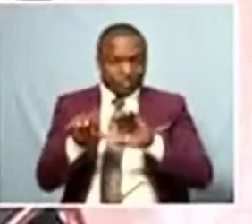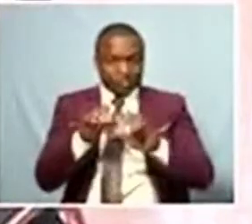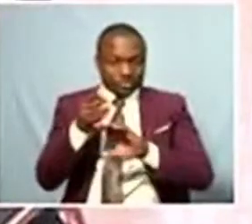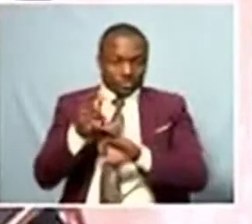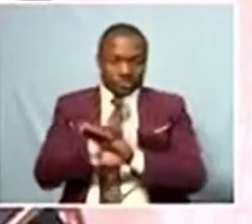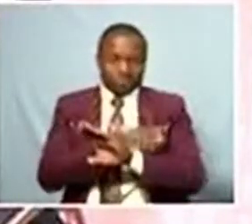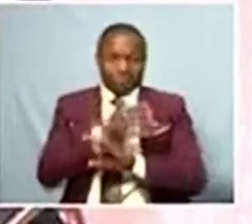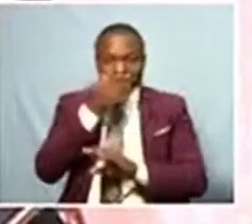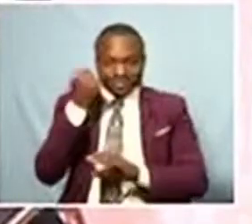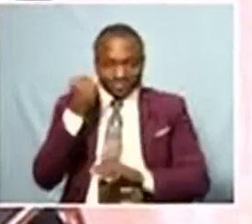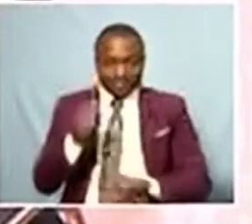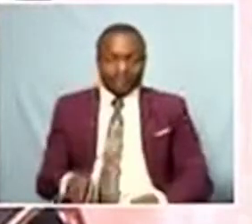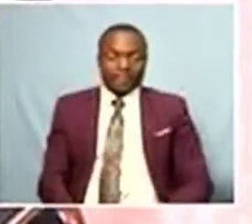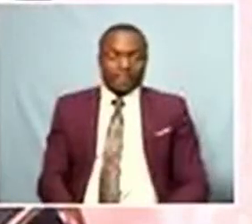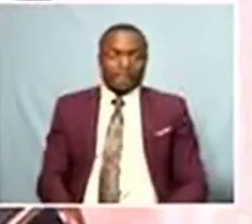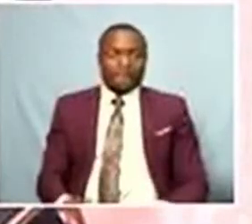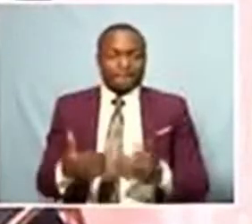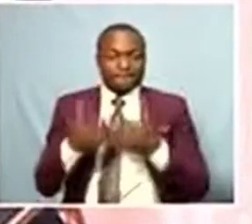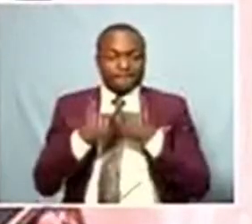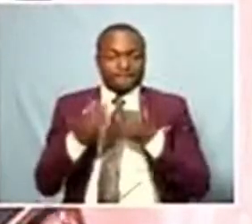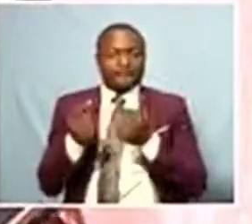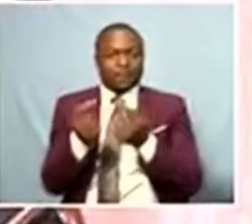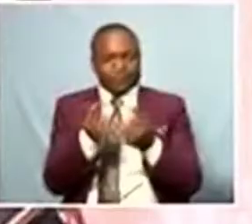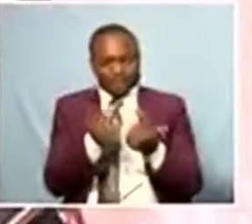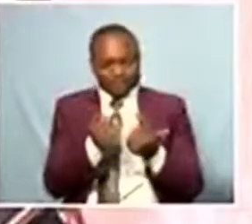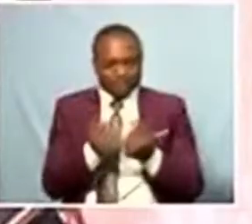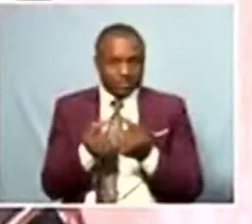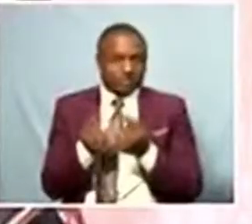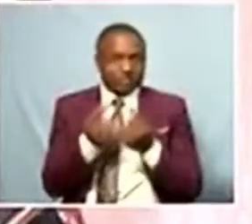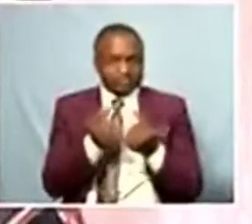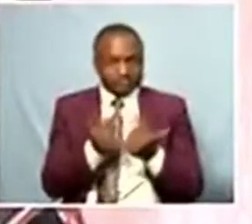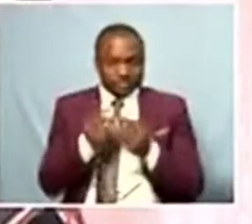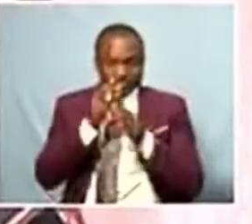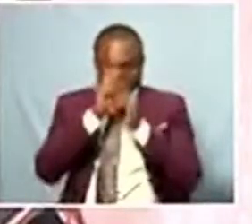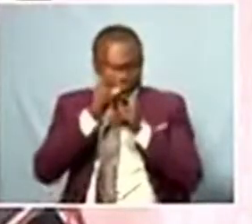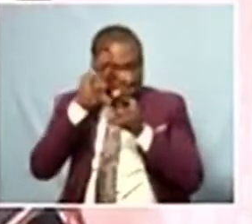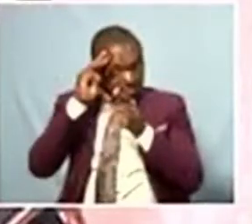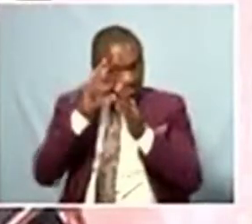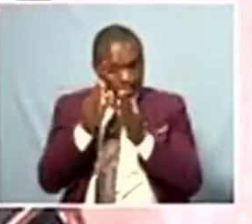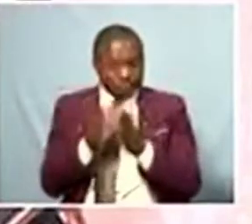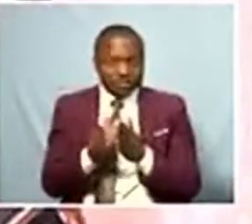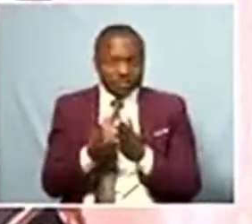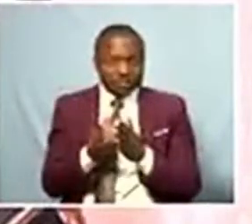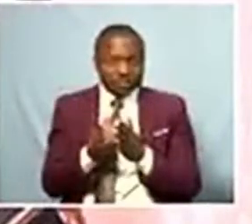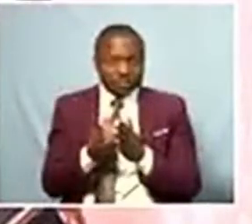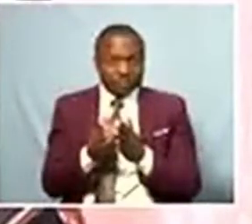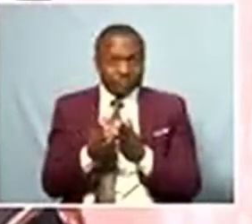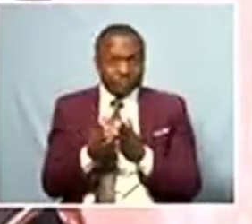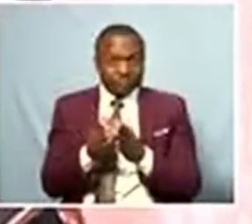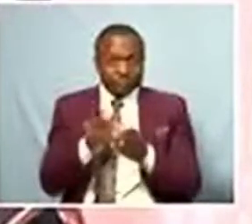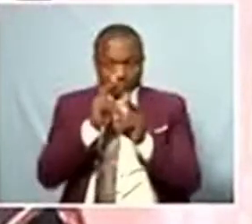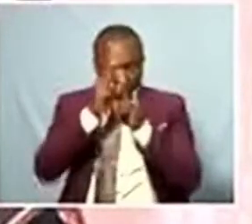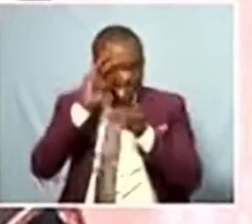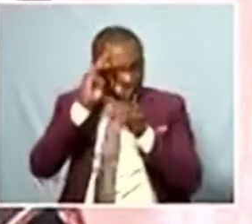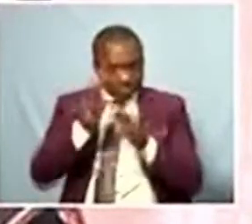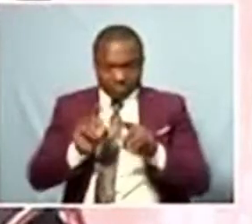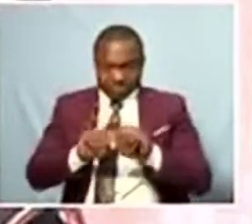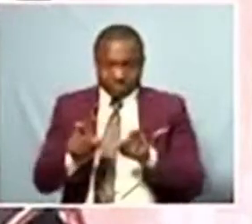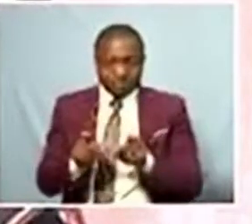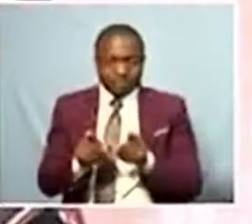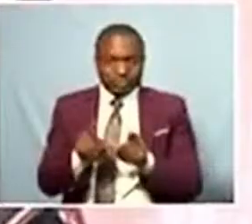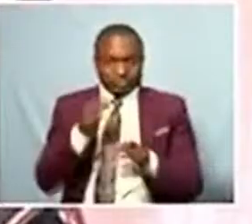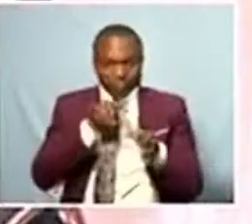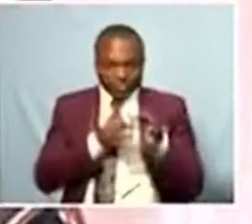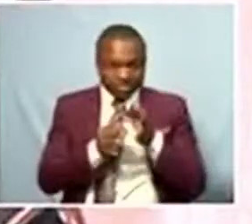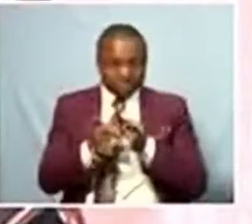better. We've had cases where even honourable ministers have, I think for honourable ministers it's different. I'll clarify